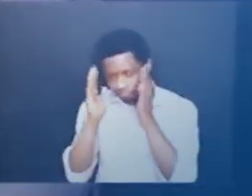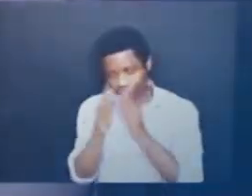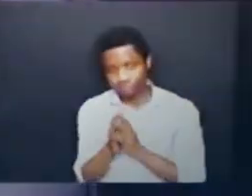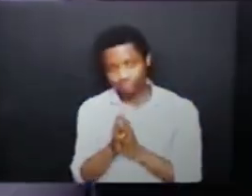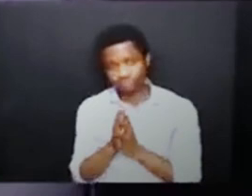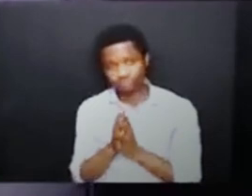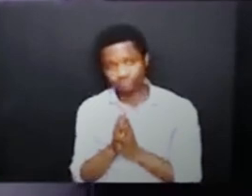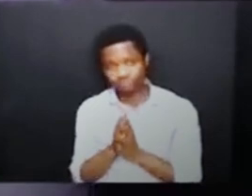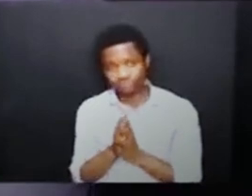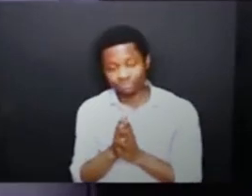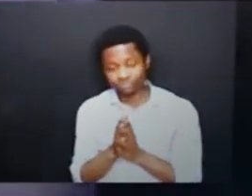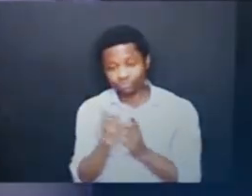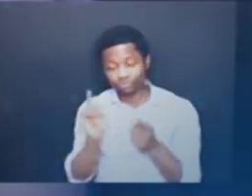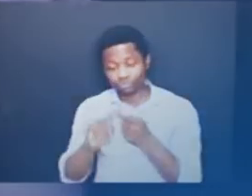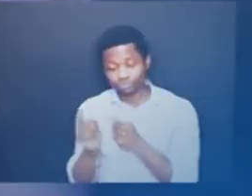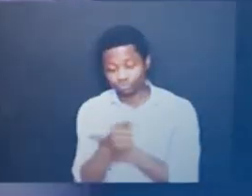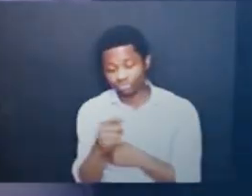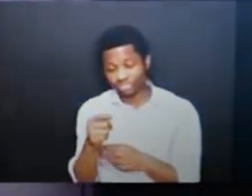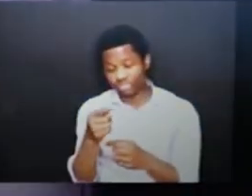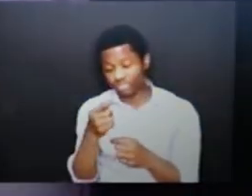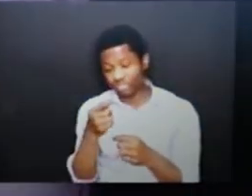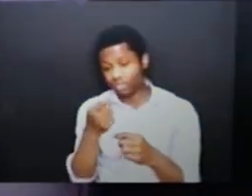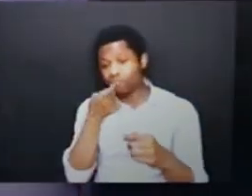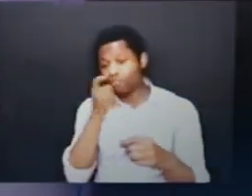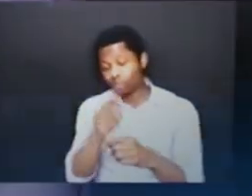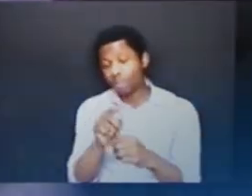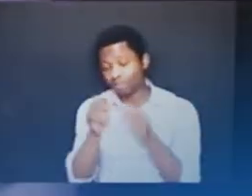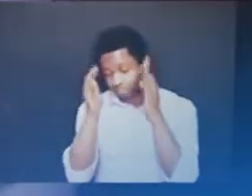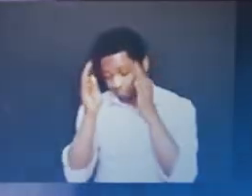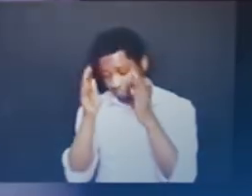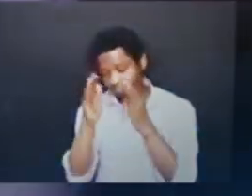today's instructions.